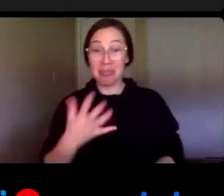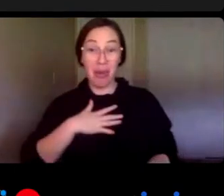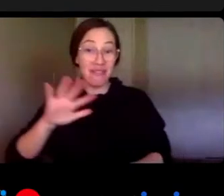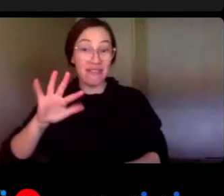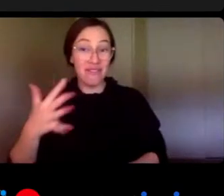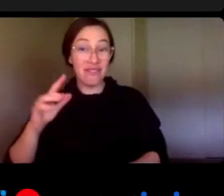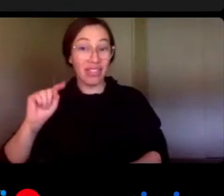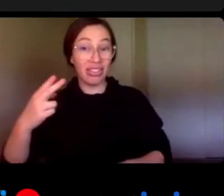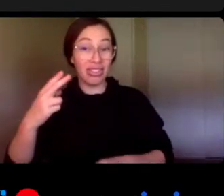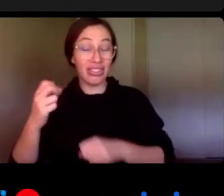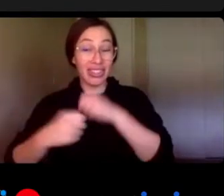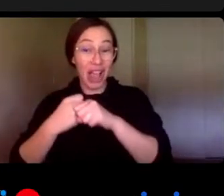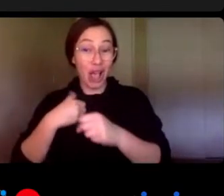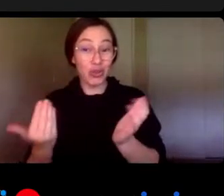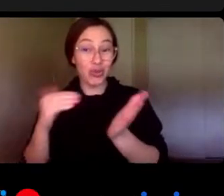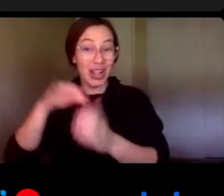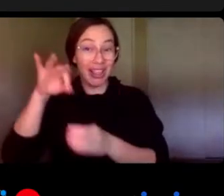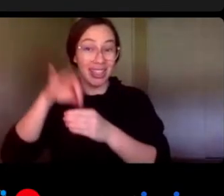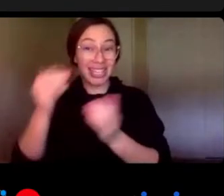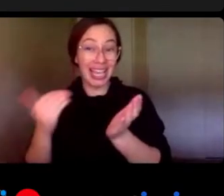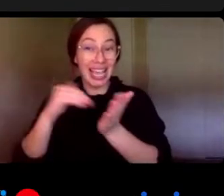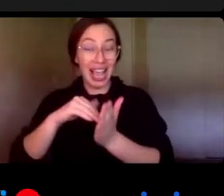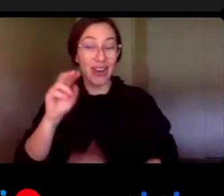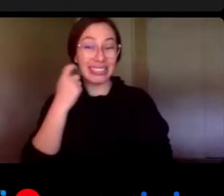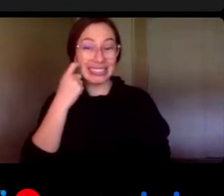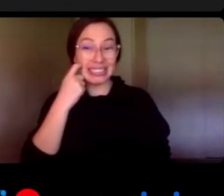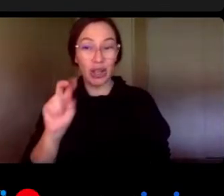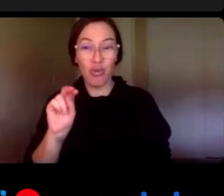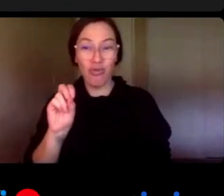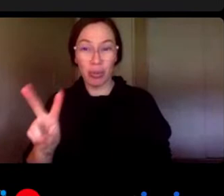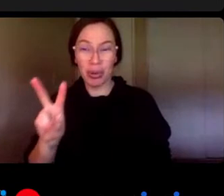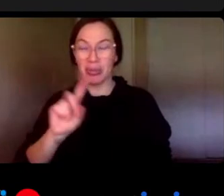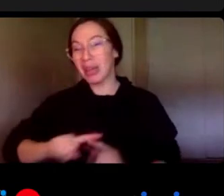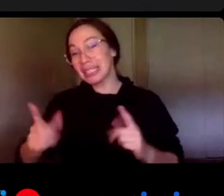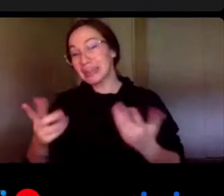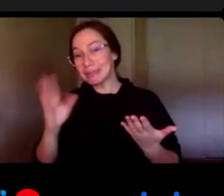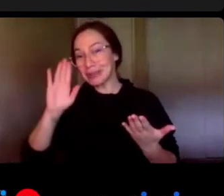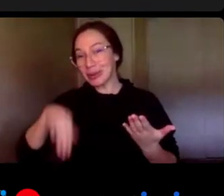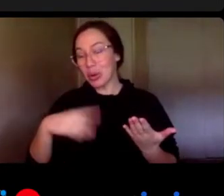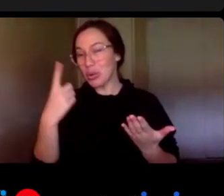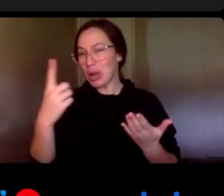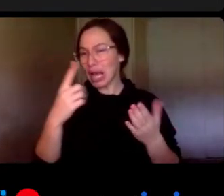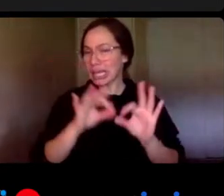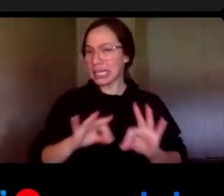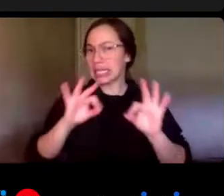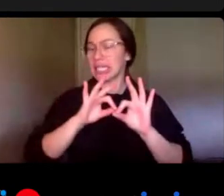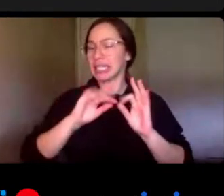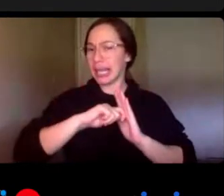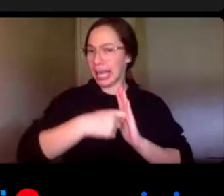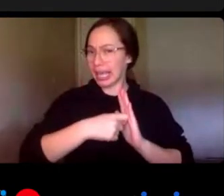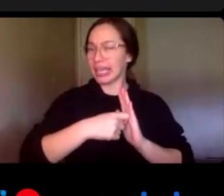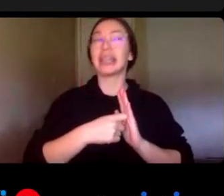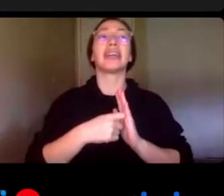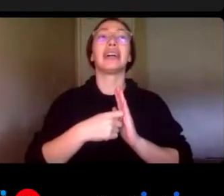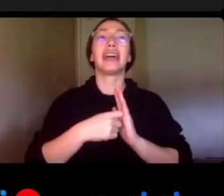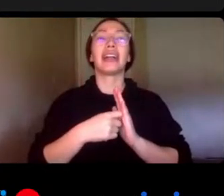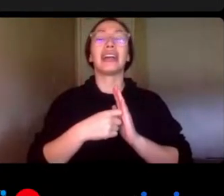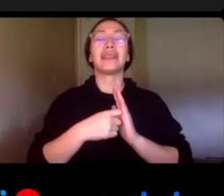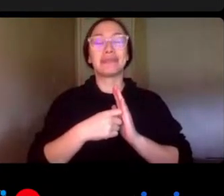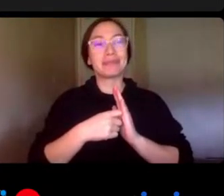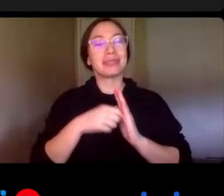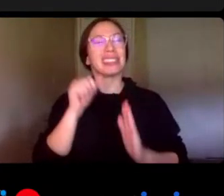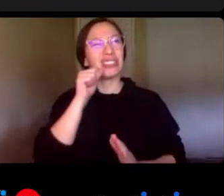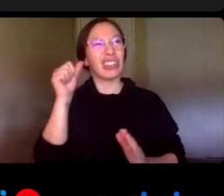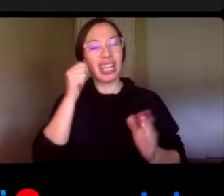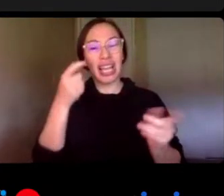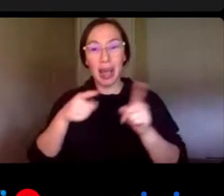I was just reelected again this November. But, you know, one of the key things is yesterday we